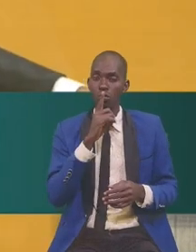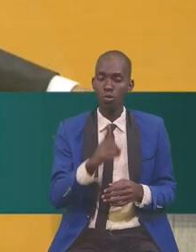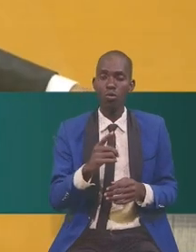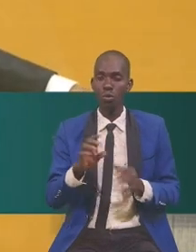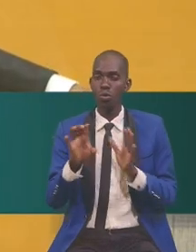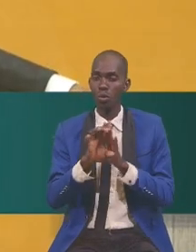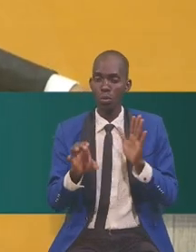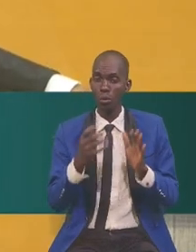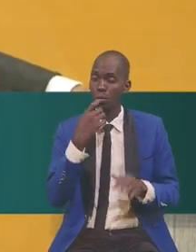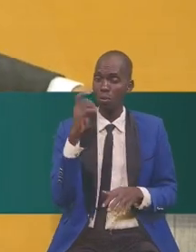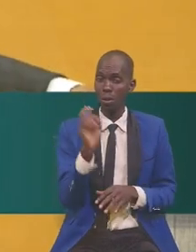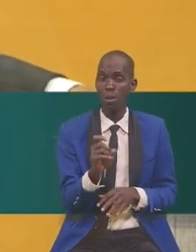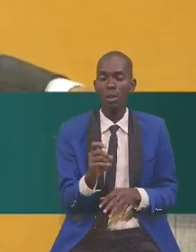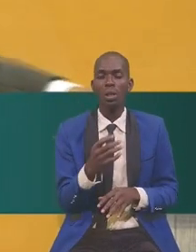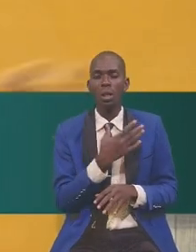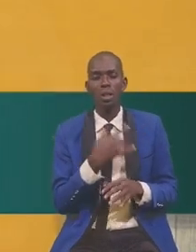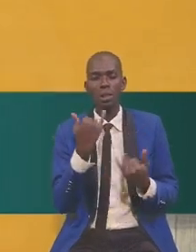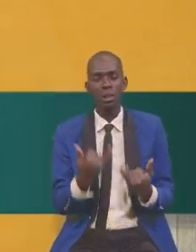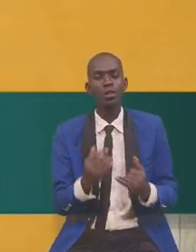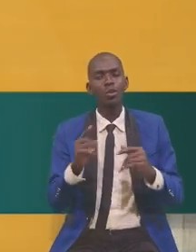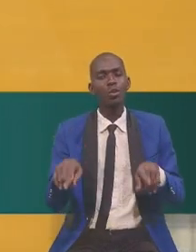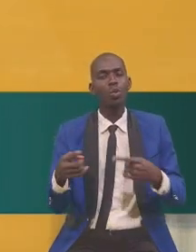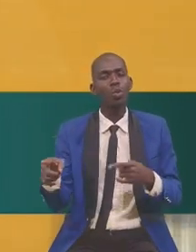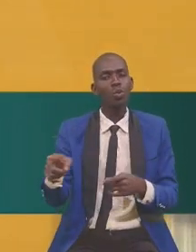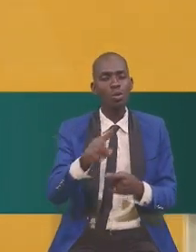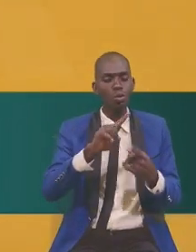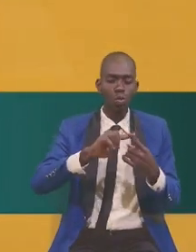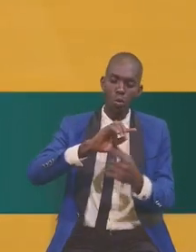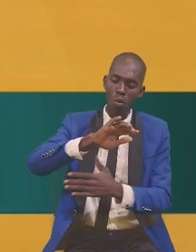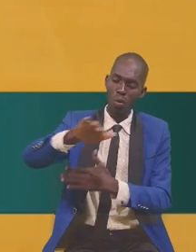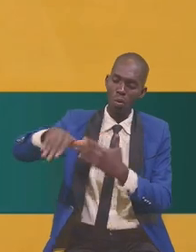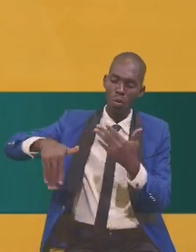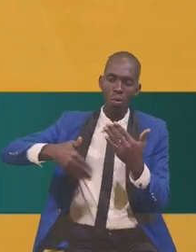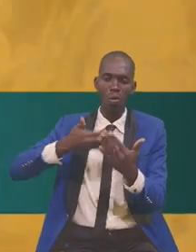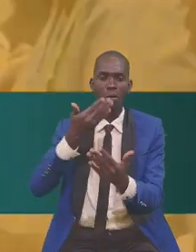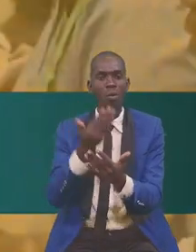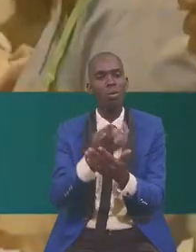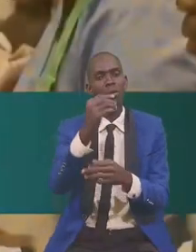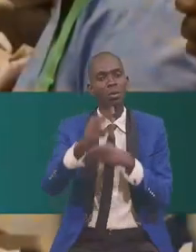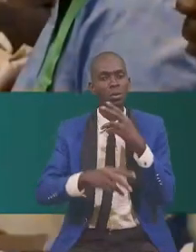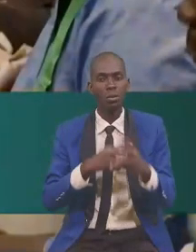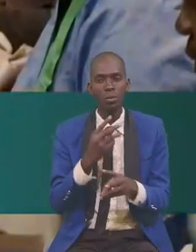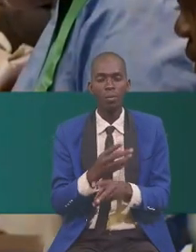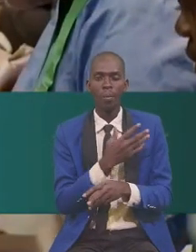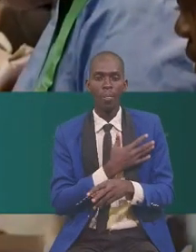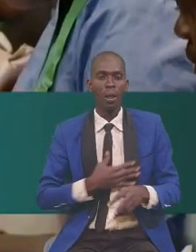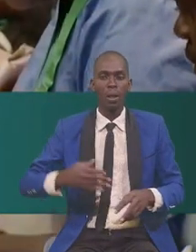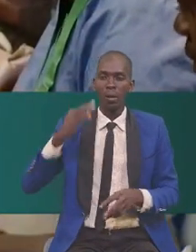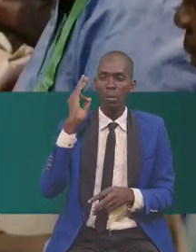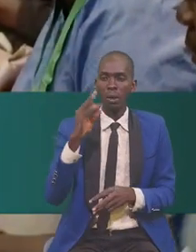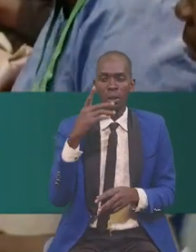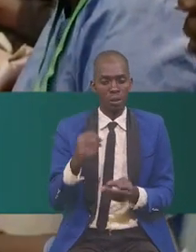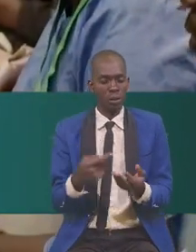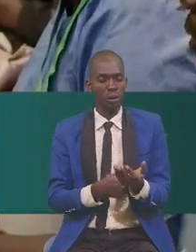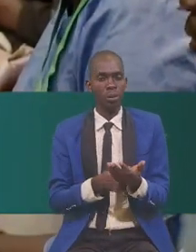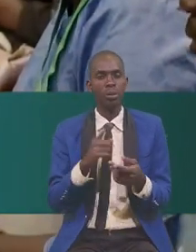says, go ye into all the world and preach the the gospel to every